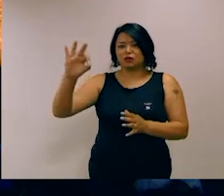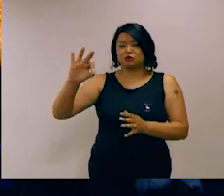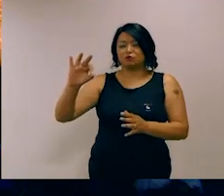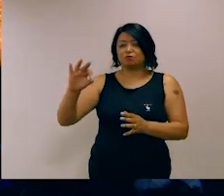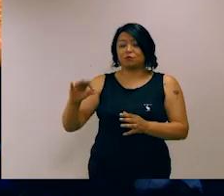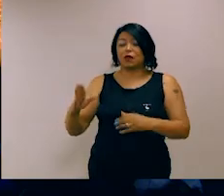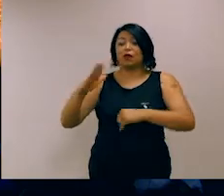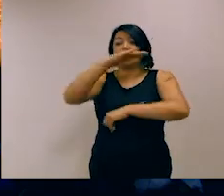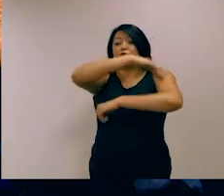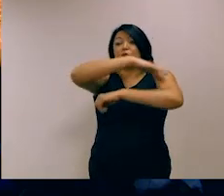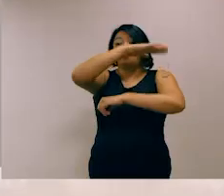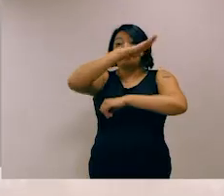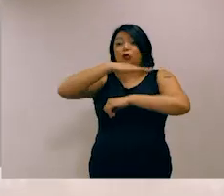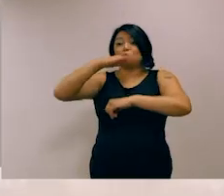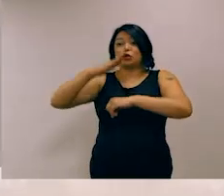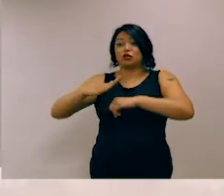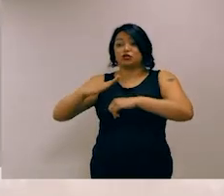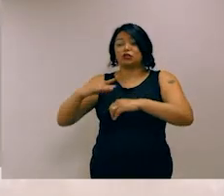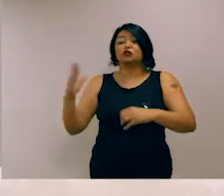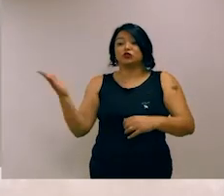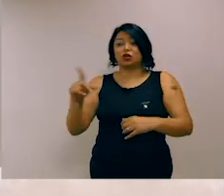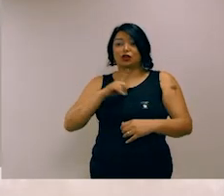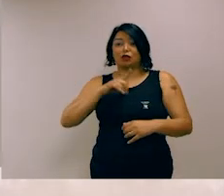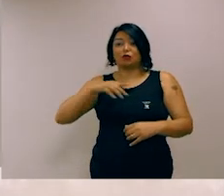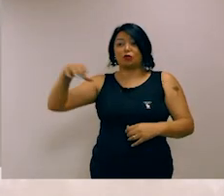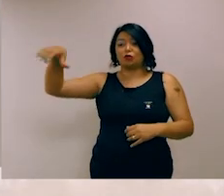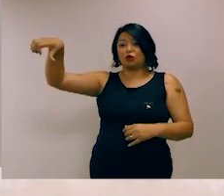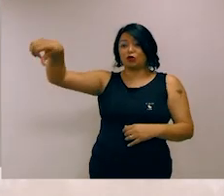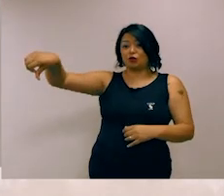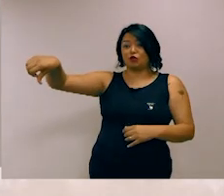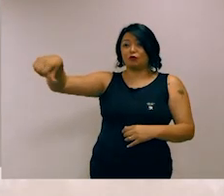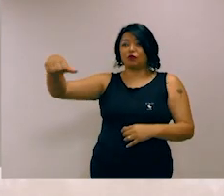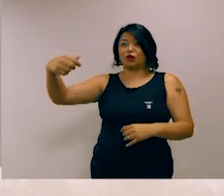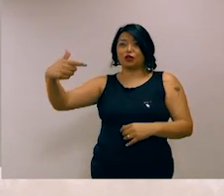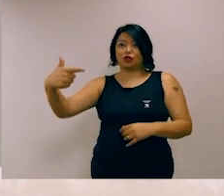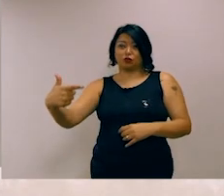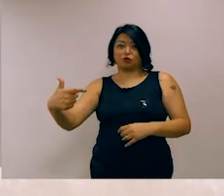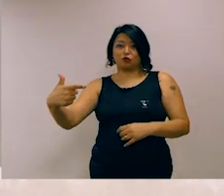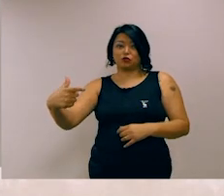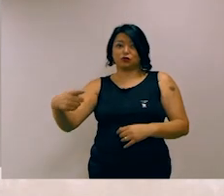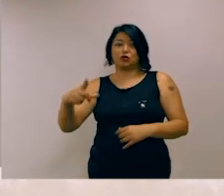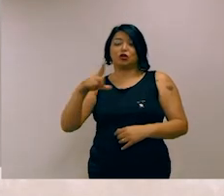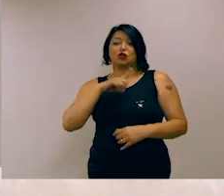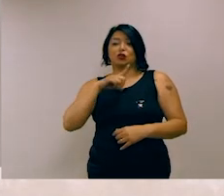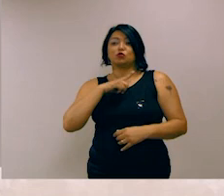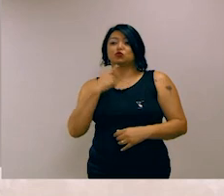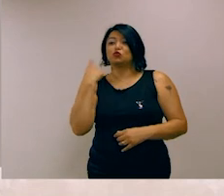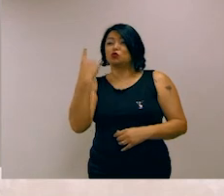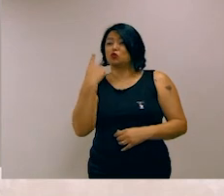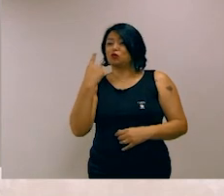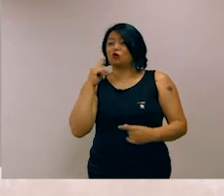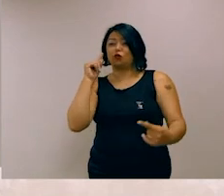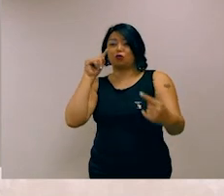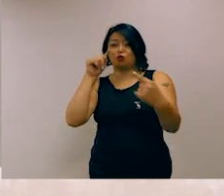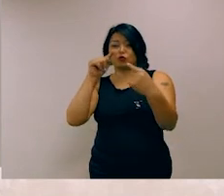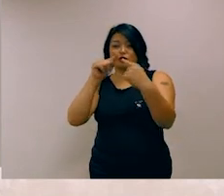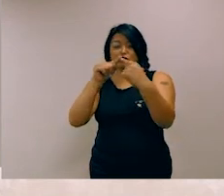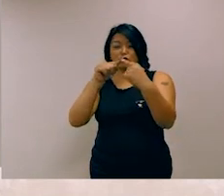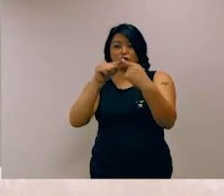statistics, 80% is really high. We have already found 92% of the victims, but our main objective